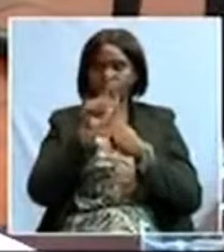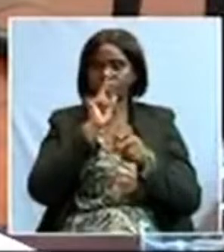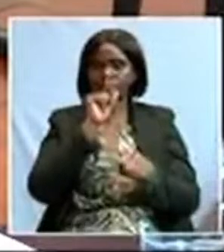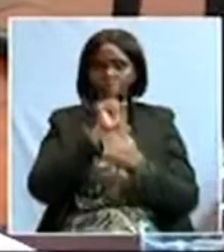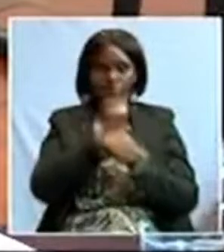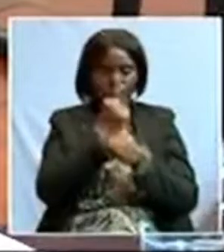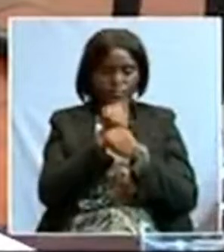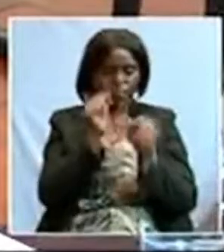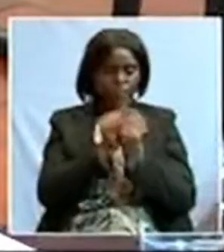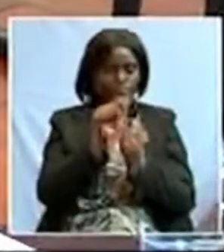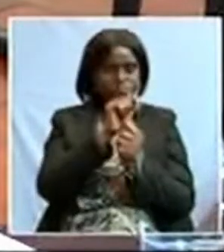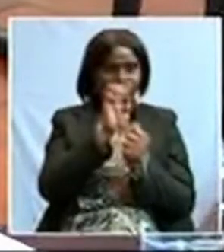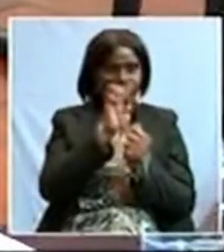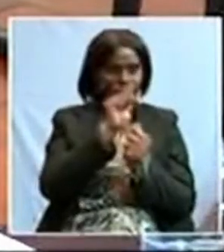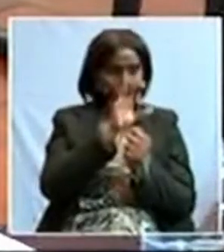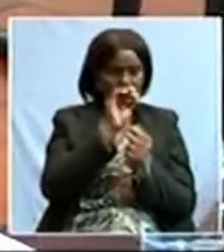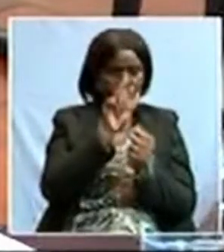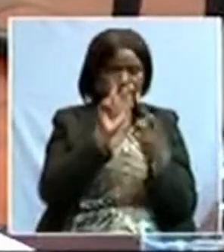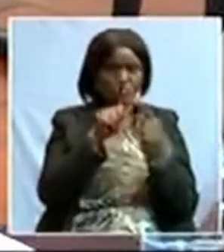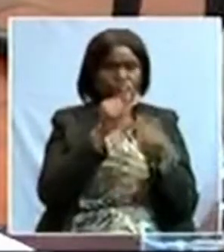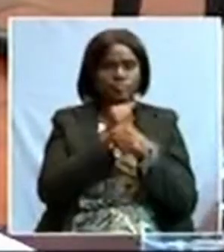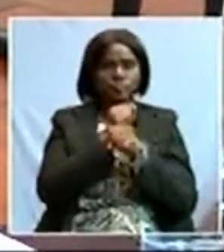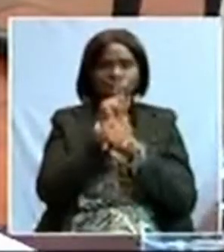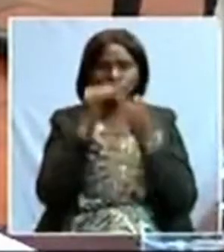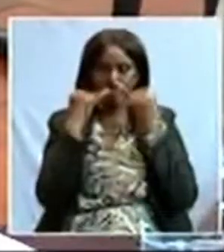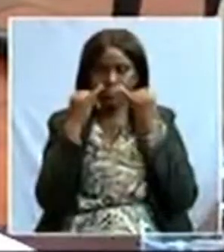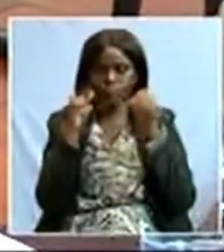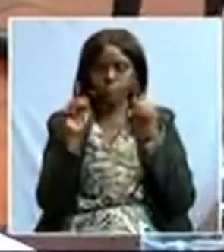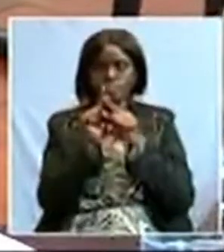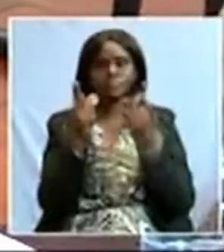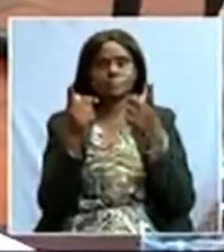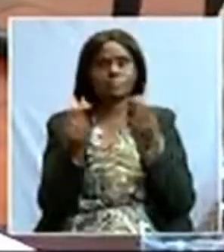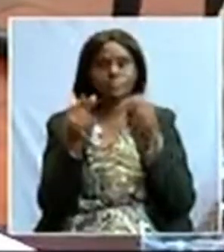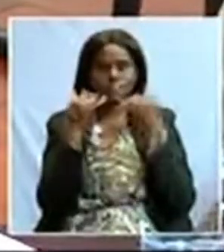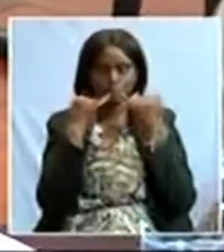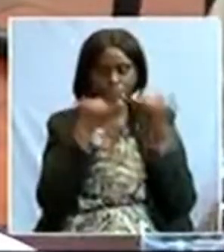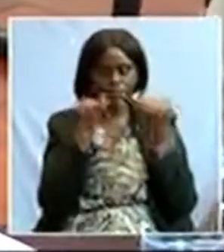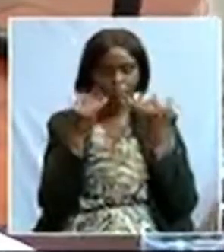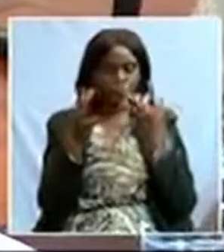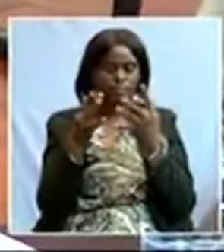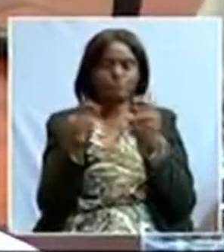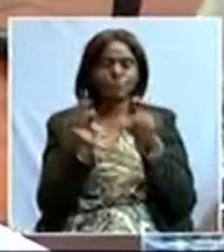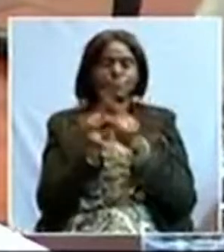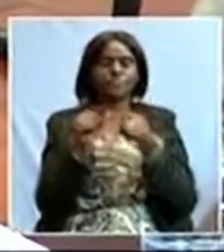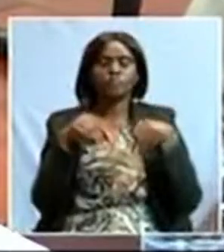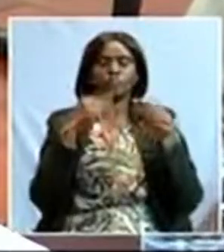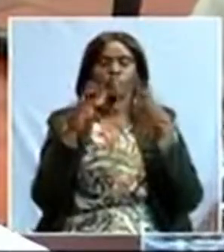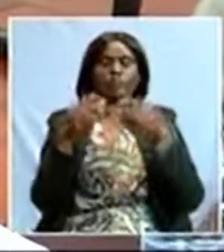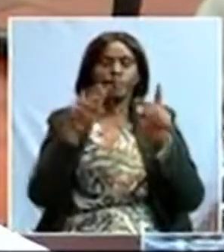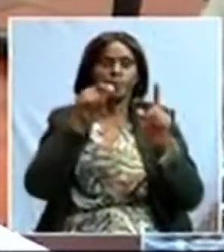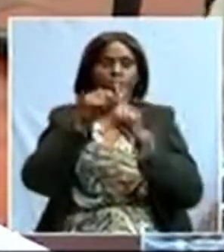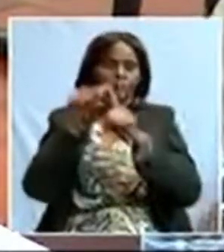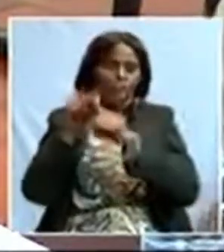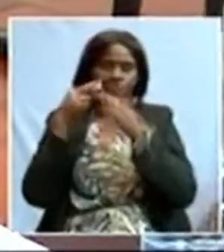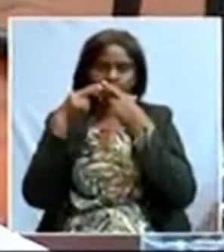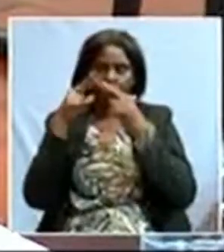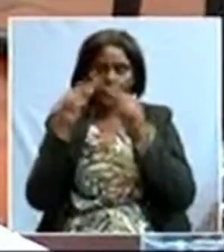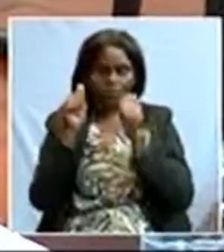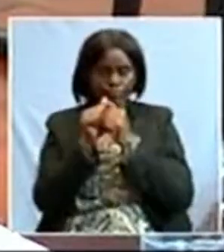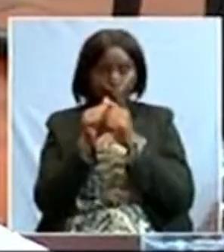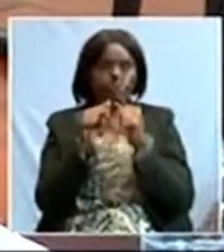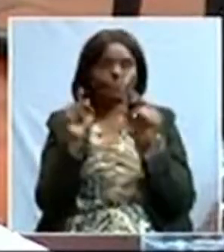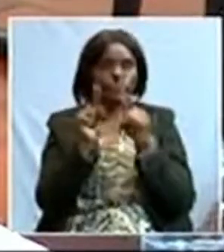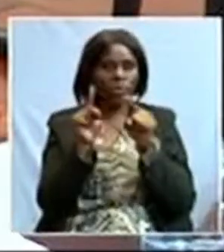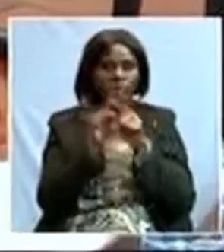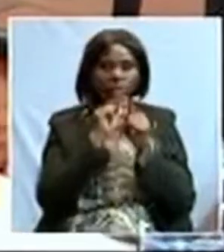in hand with ZESCO to ensure that the information is regularly updated. Deliverable targets, outputs